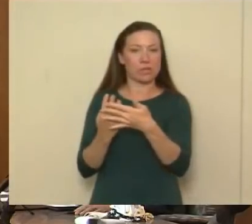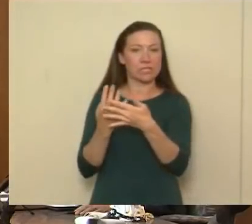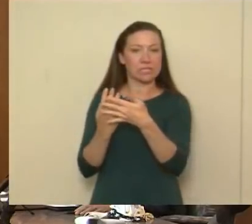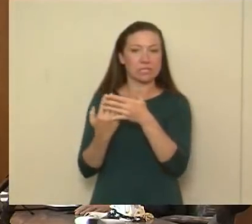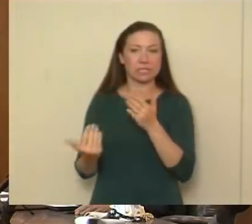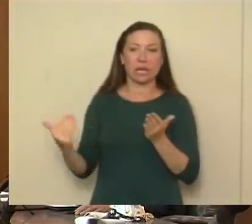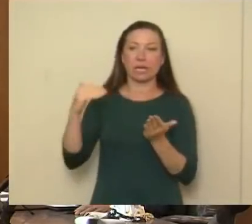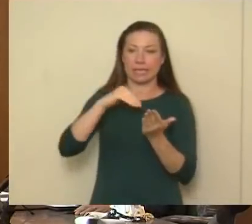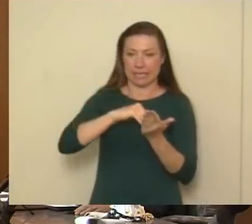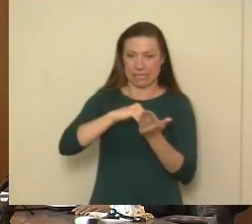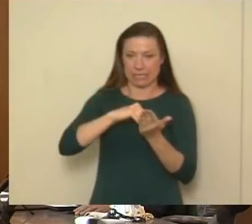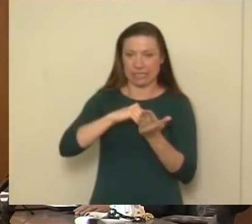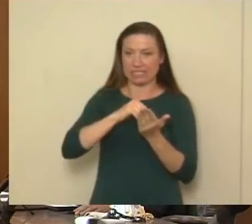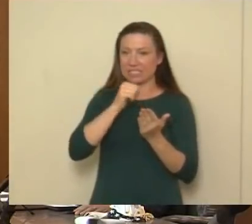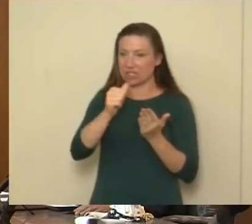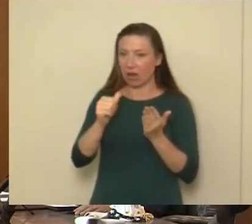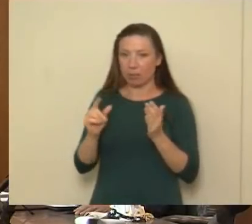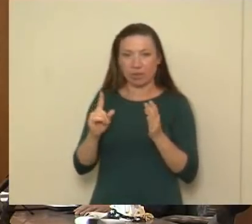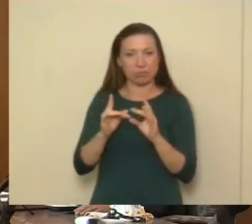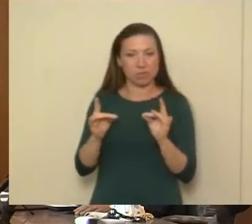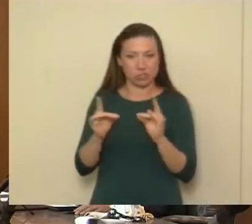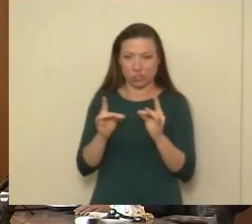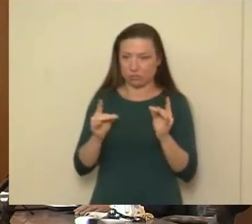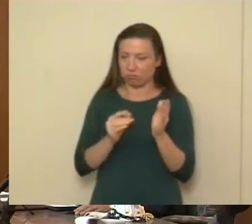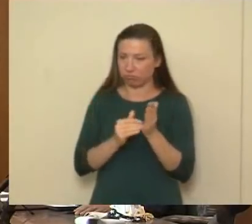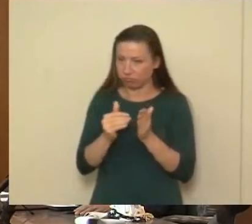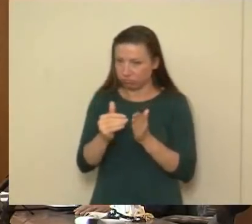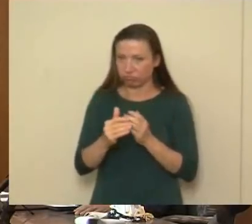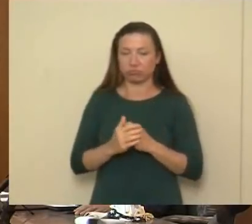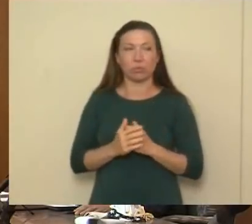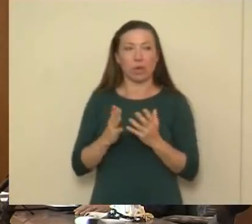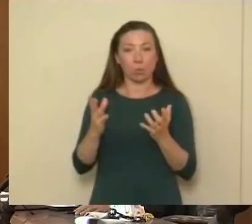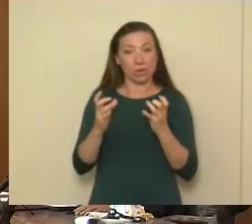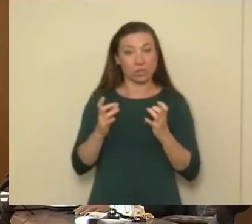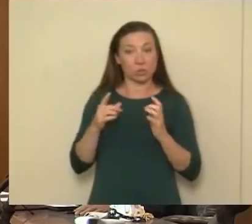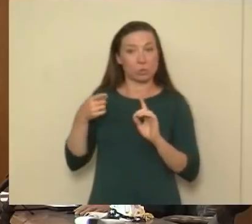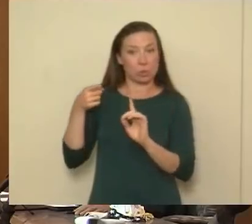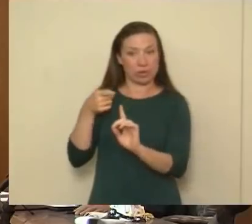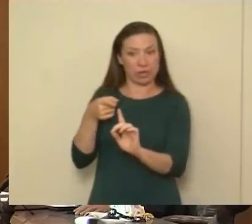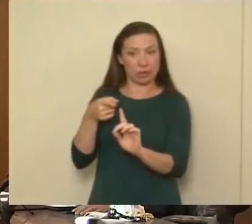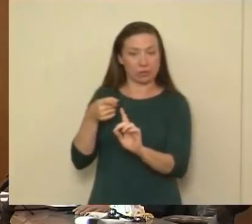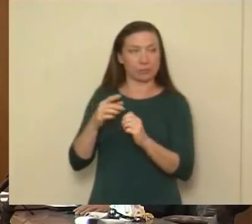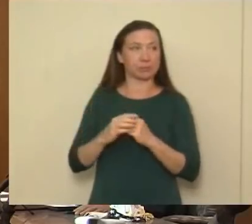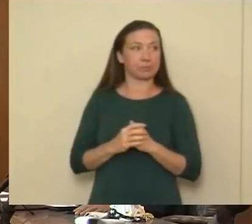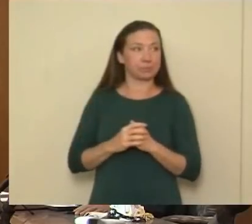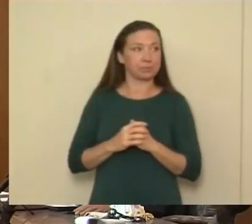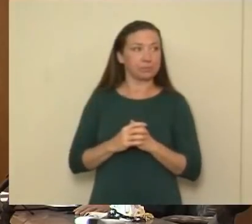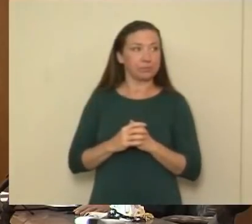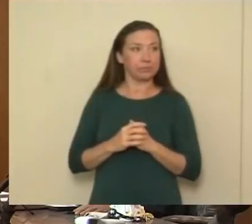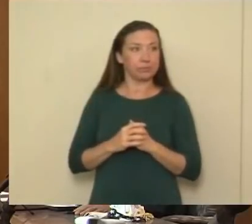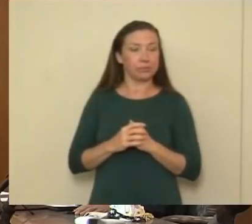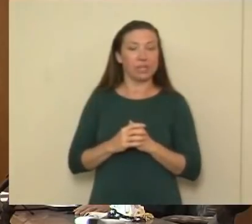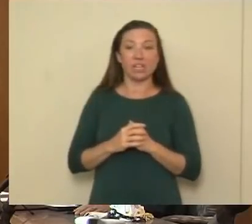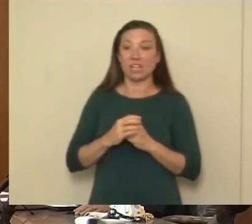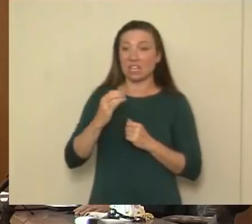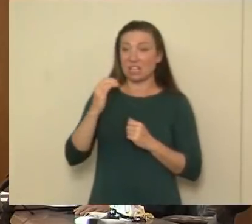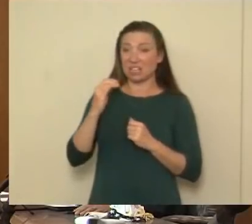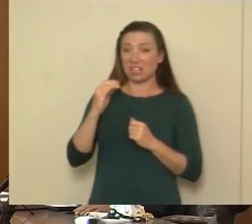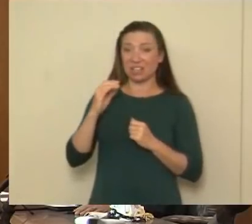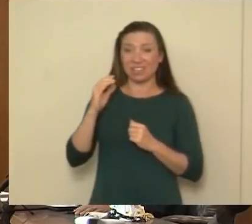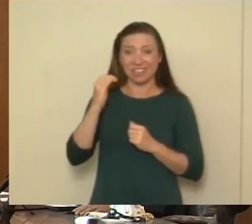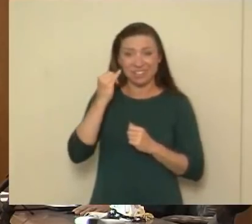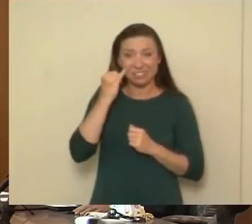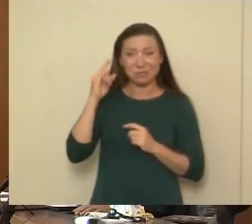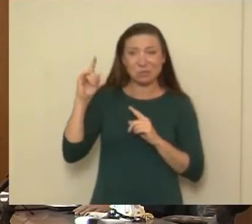much. And just to point out that nobody was sentenced in a court of law to be exposed to